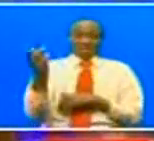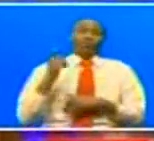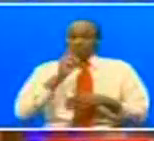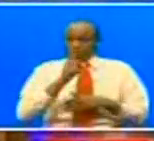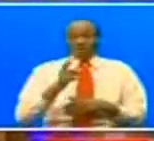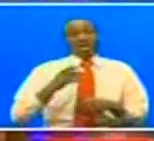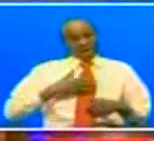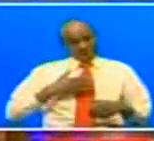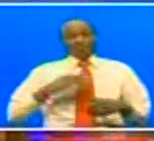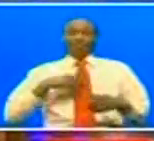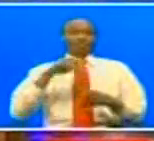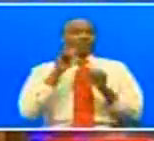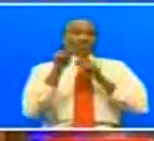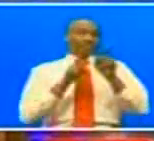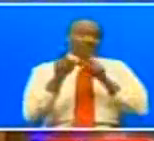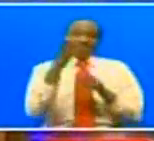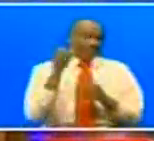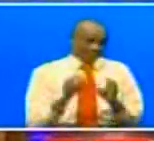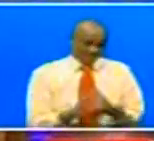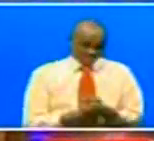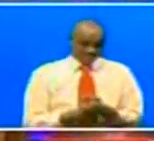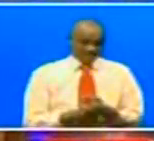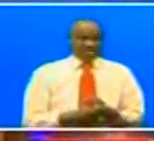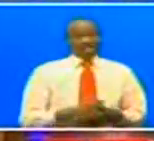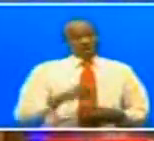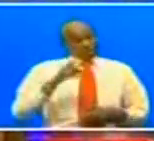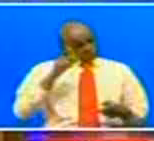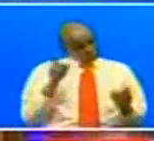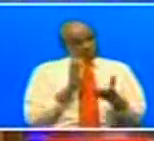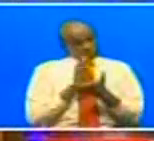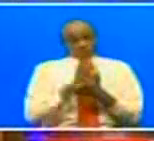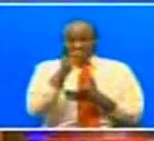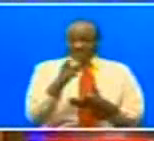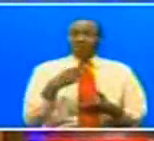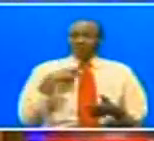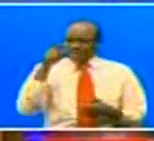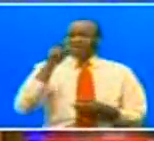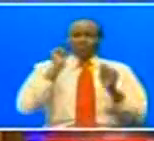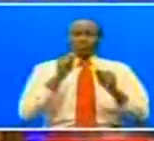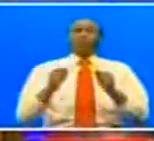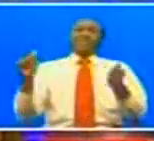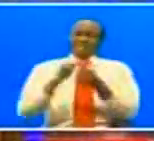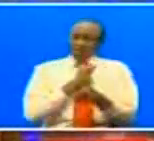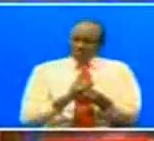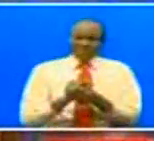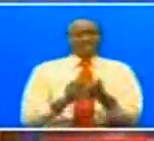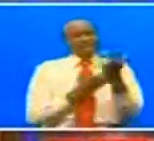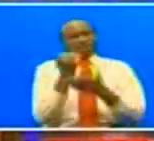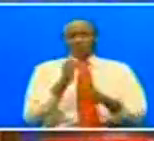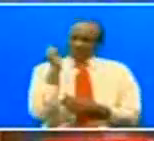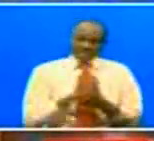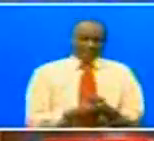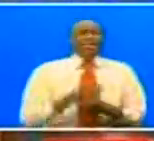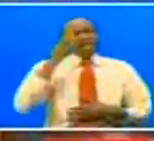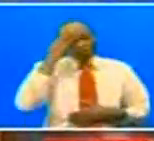accept that damages the Kenyan economy. Yeah. Do I want to see that? No. Does that worry me? Yes, it does. There are kids who